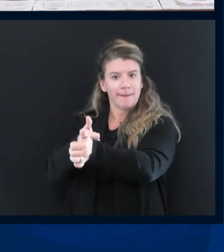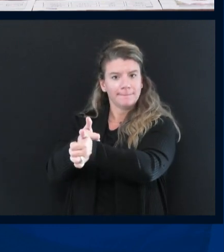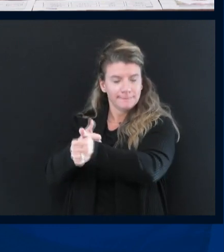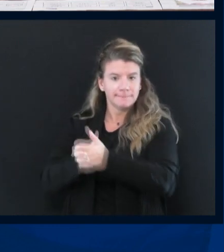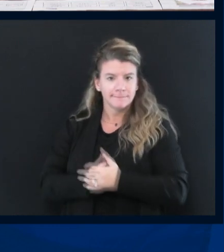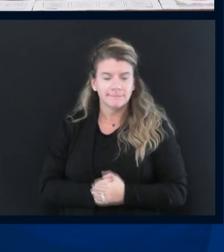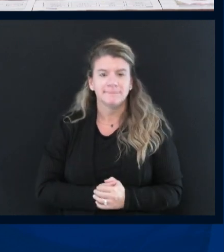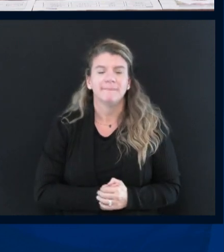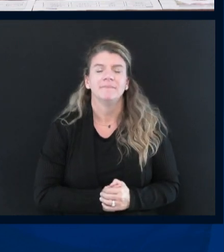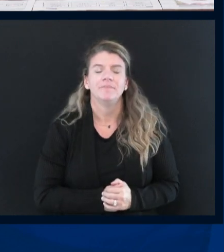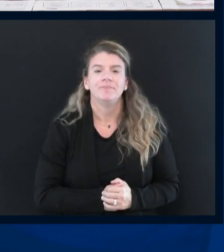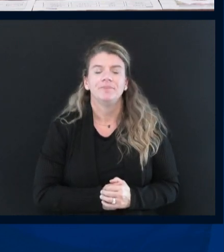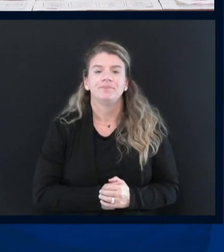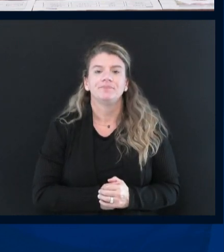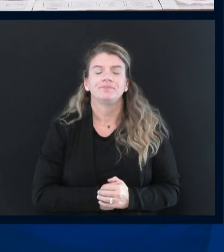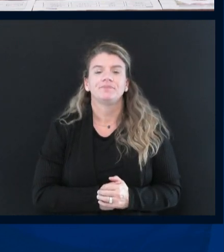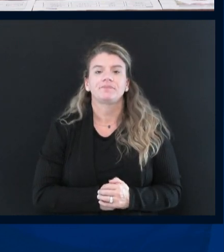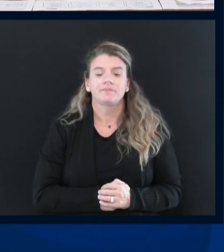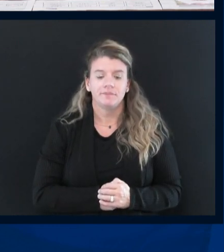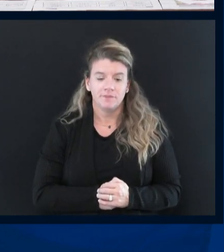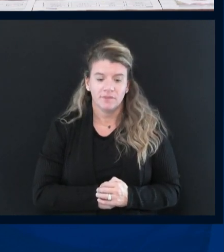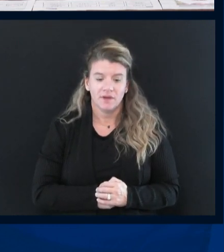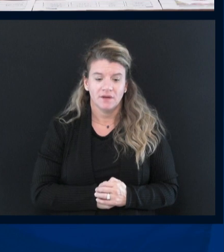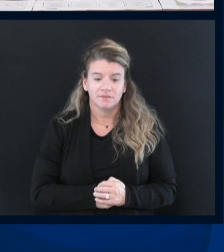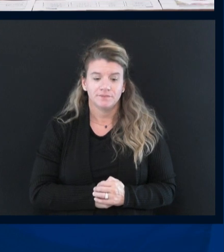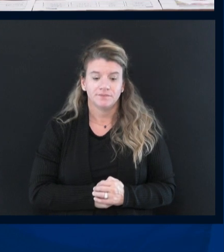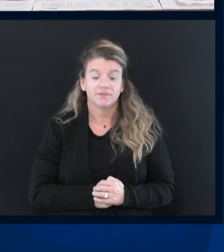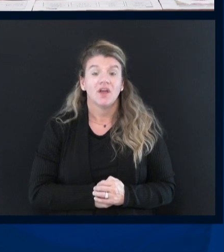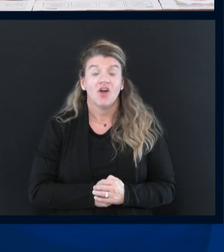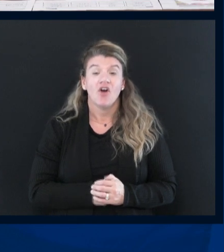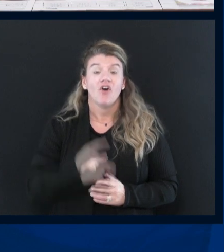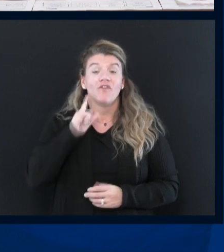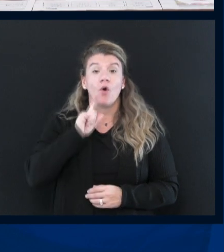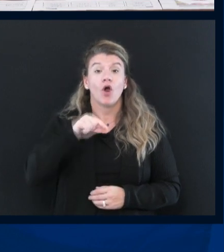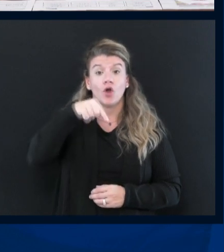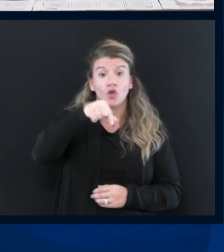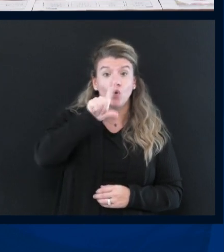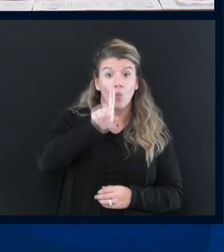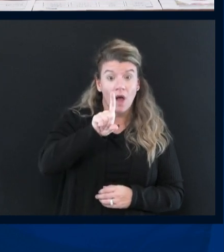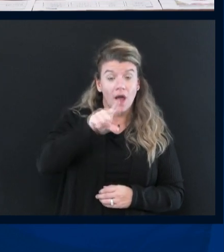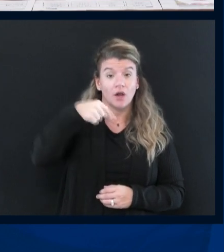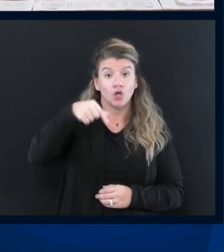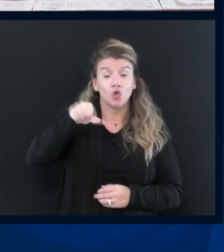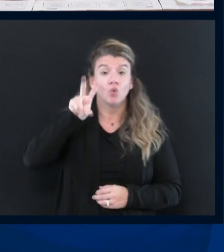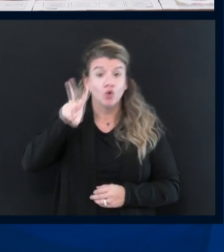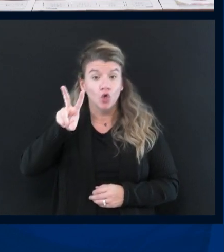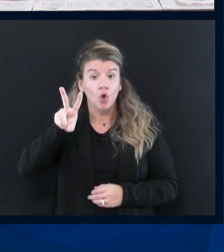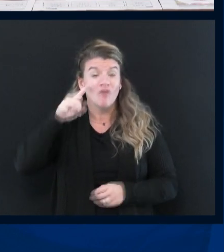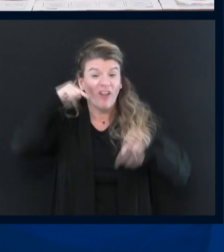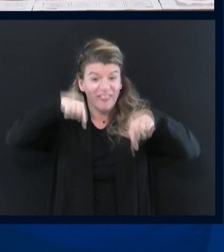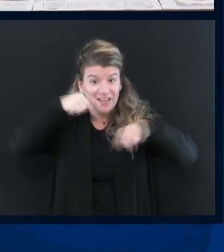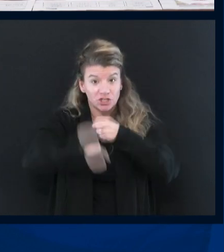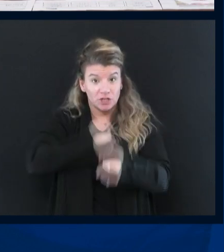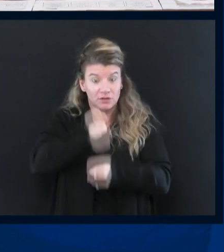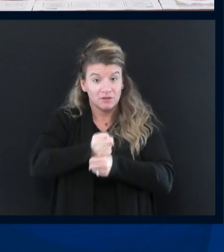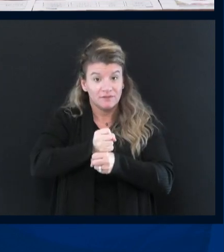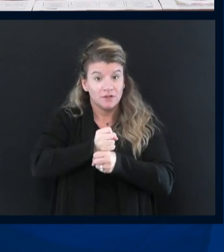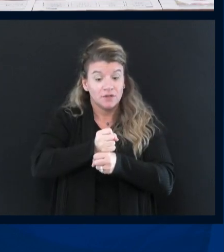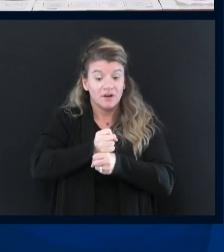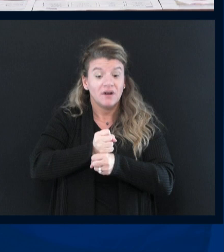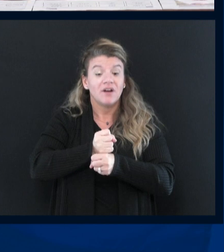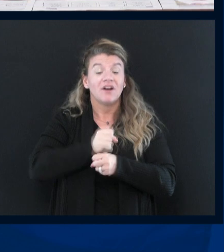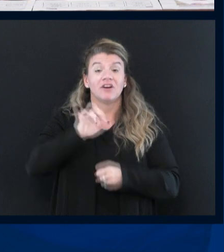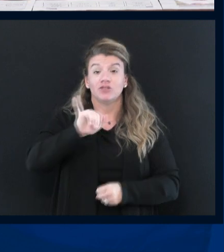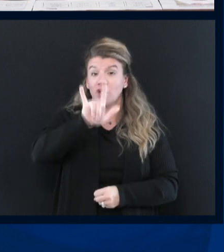the standpoint of our first quarter and second quarter of this year, which is